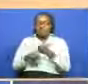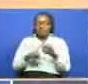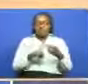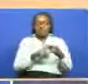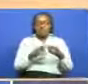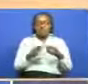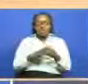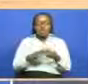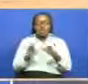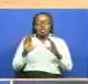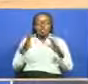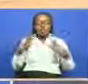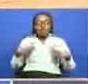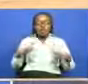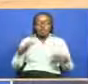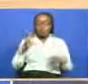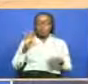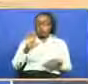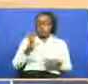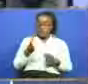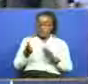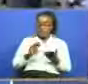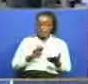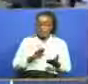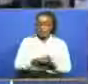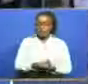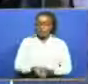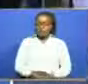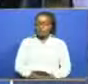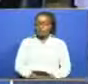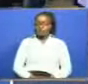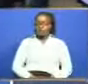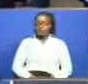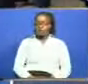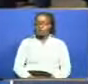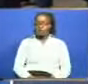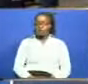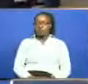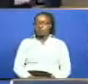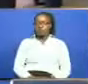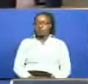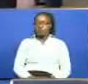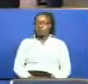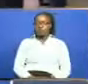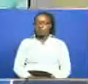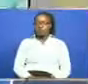5 people succumbed to the virus. For Channel One News, I am Emily K. Bade.